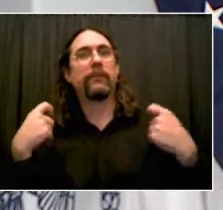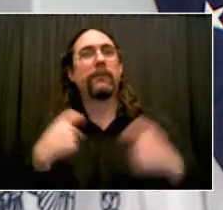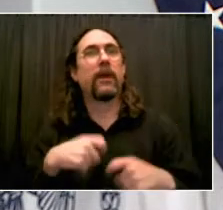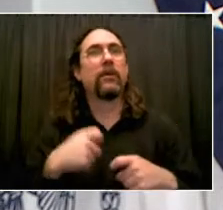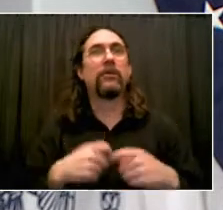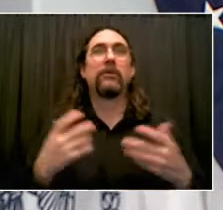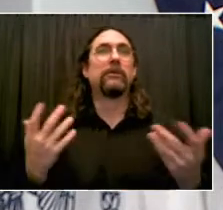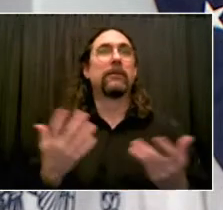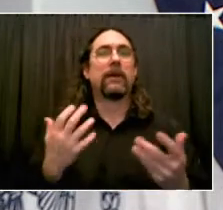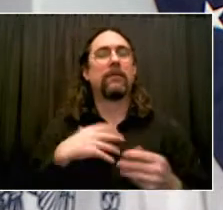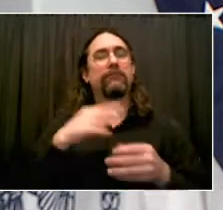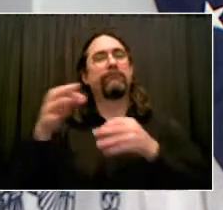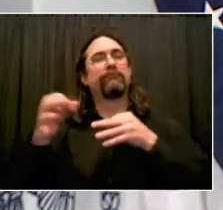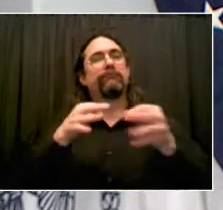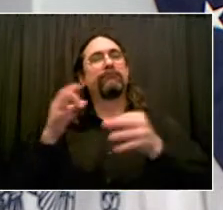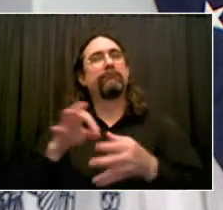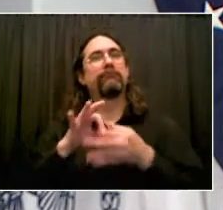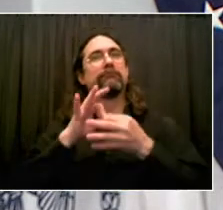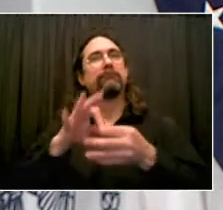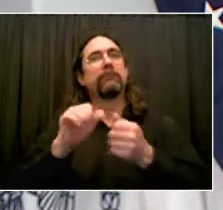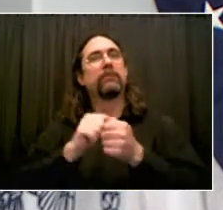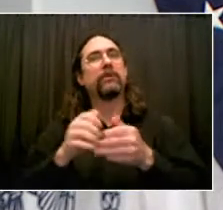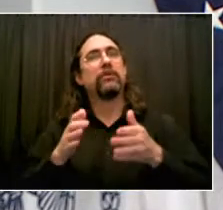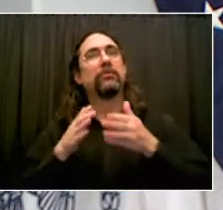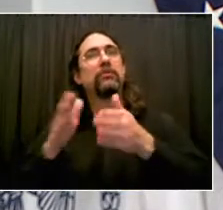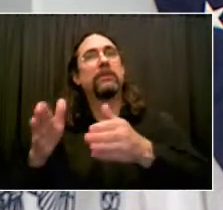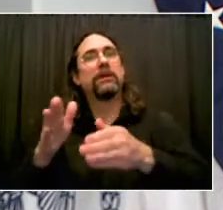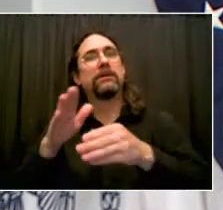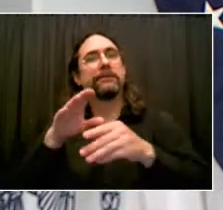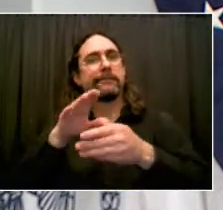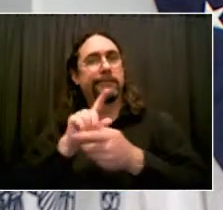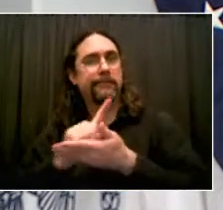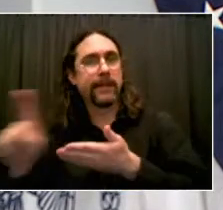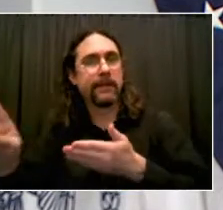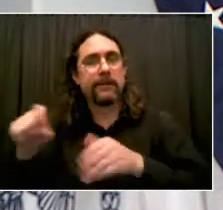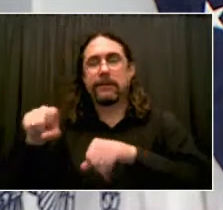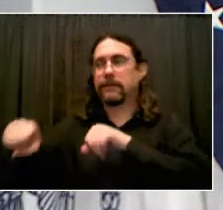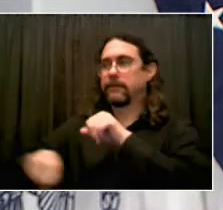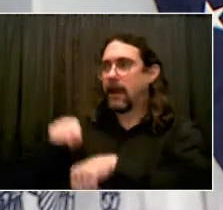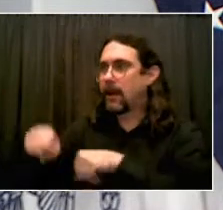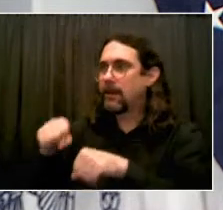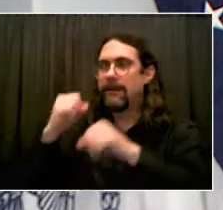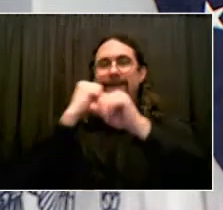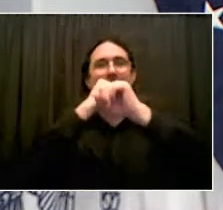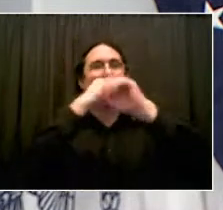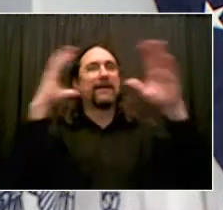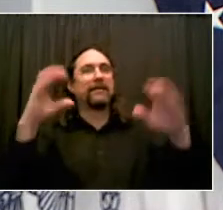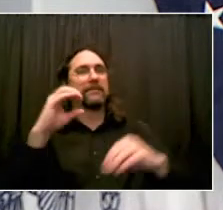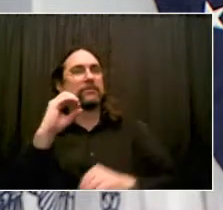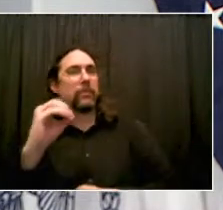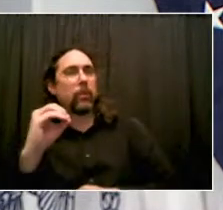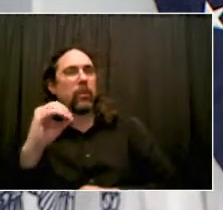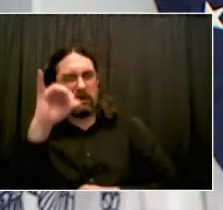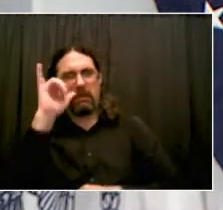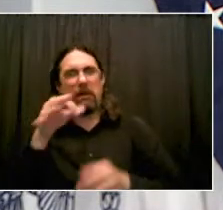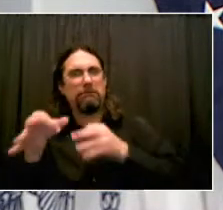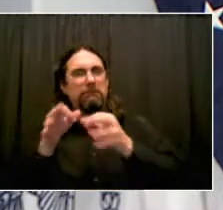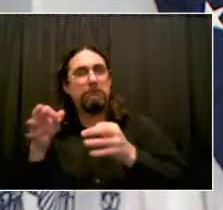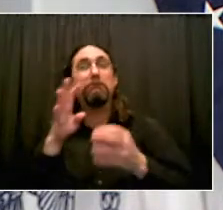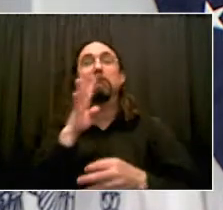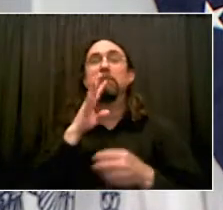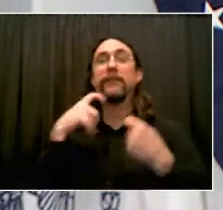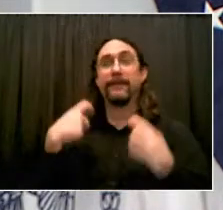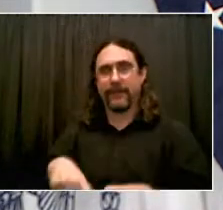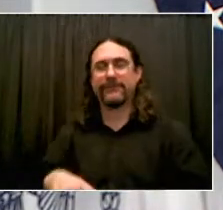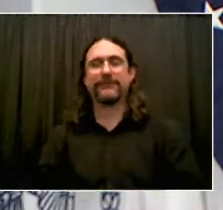Vision Zero. Esta mañana, al igual que muchos neoyorquinos, vine al